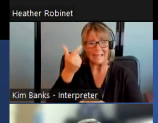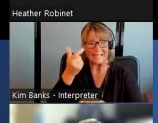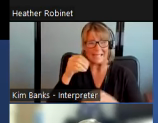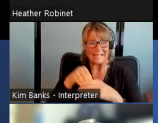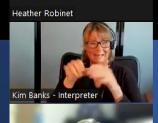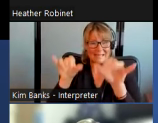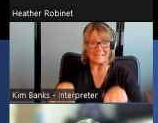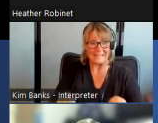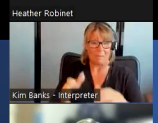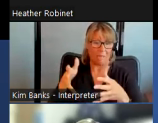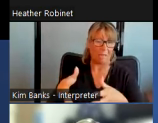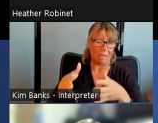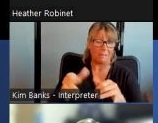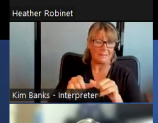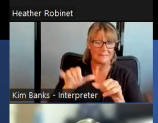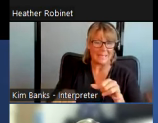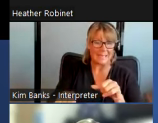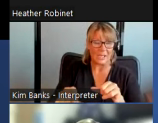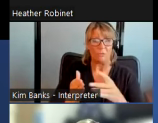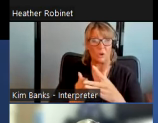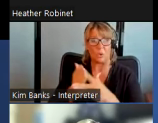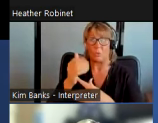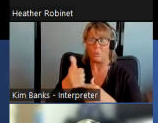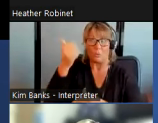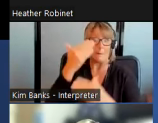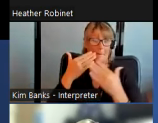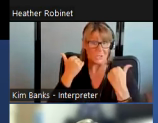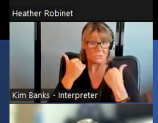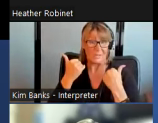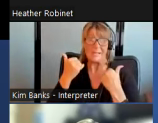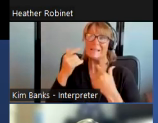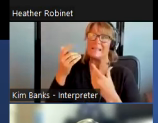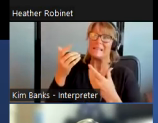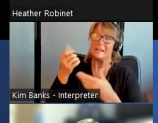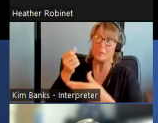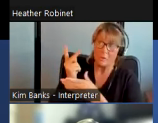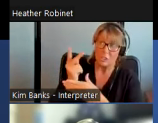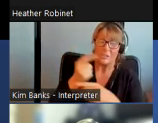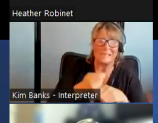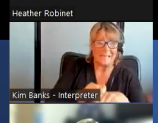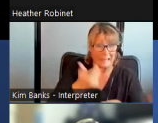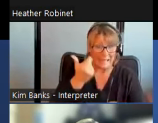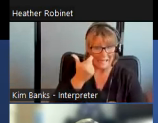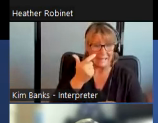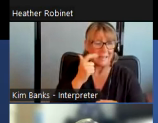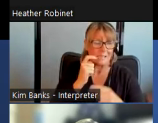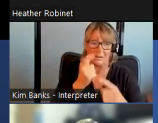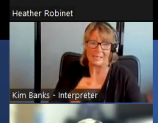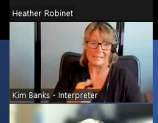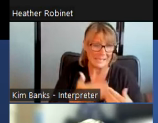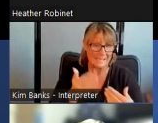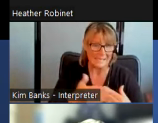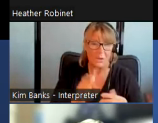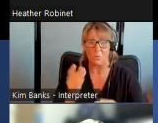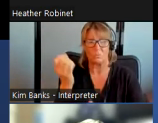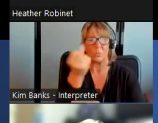system, you actually have to go through the ministry to make that happen. Robin, I'm going to interject. Jessica has a